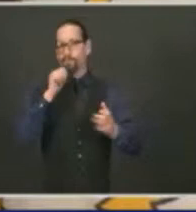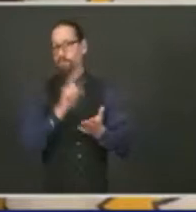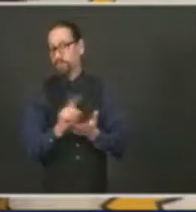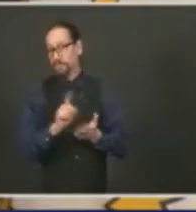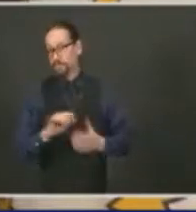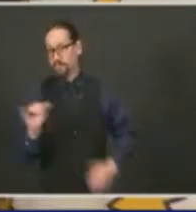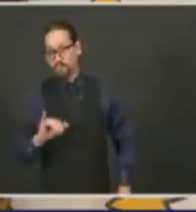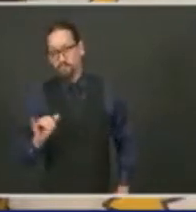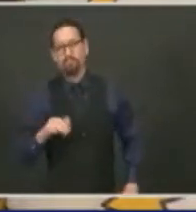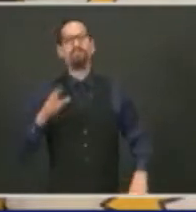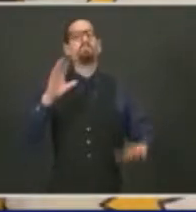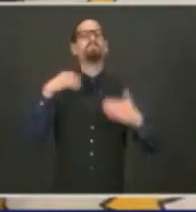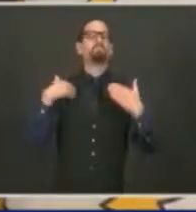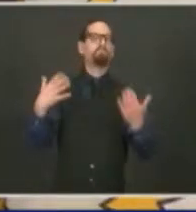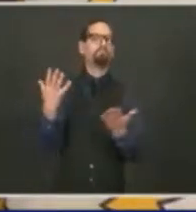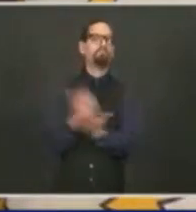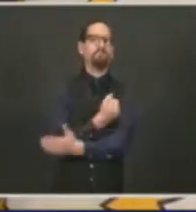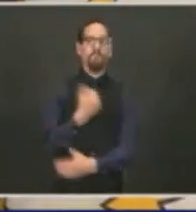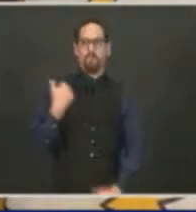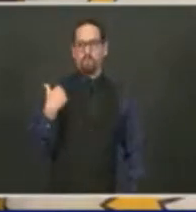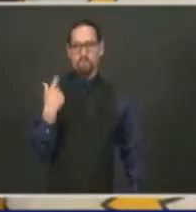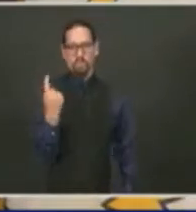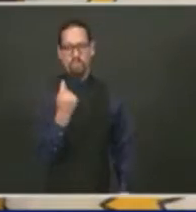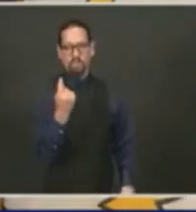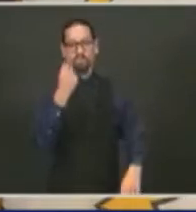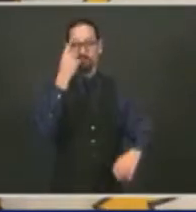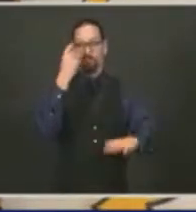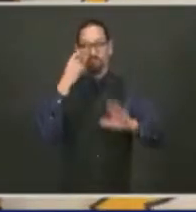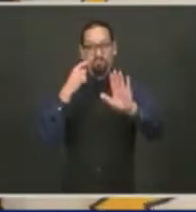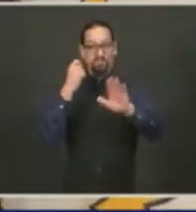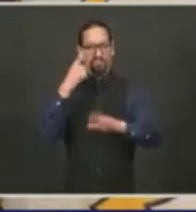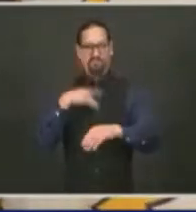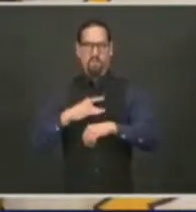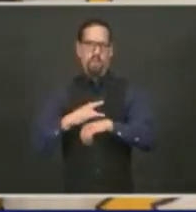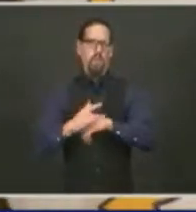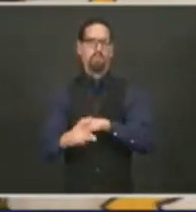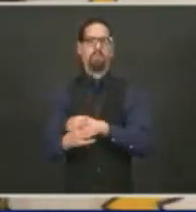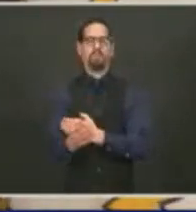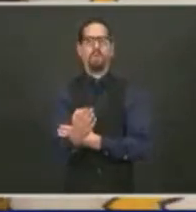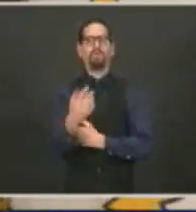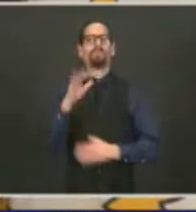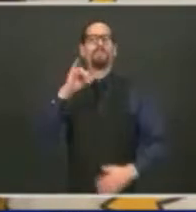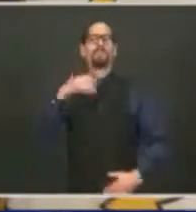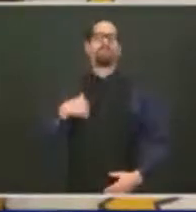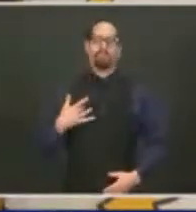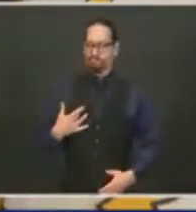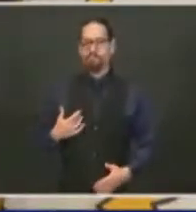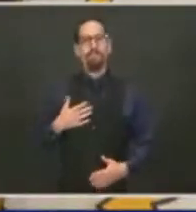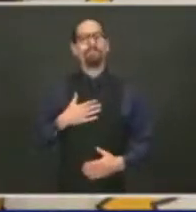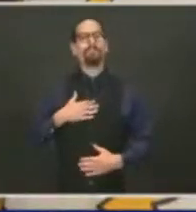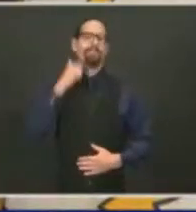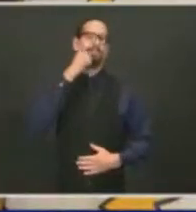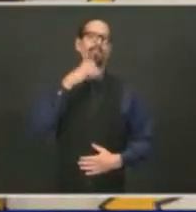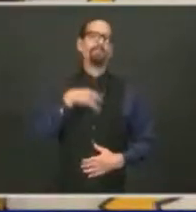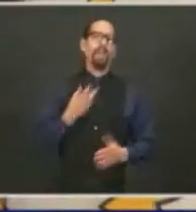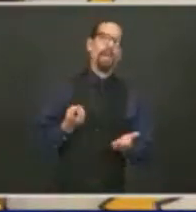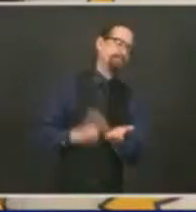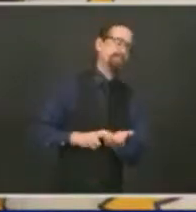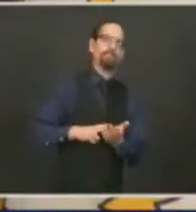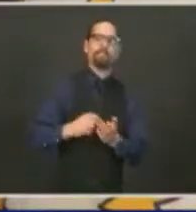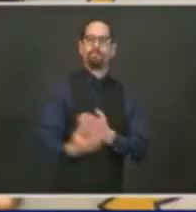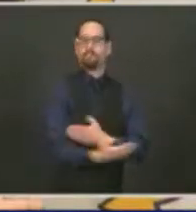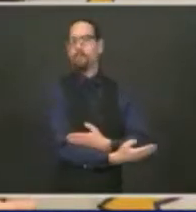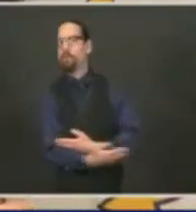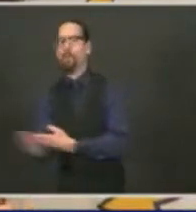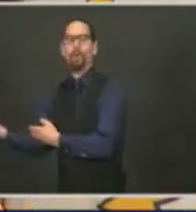test, right? So I get up early Tuesday morning because I wake up every morning really early. It's just part of me. I'm up early every day, right? So I get on portal.ri.gov